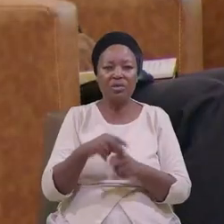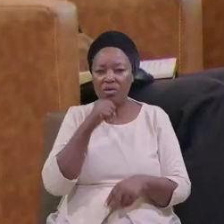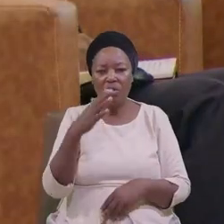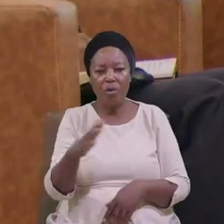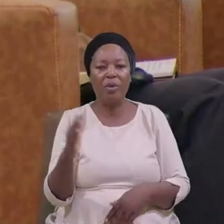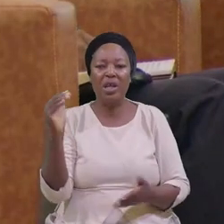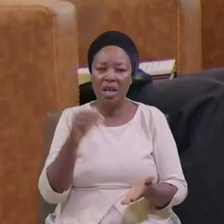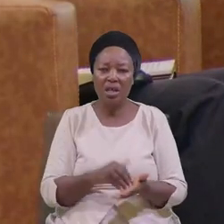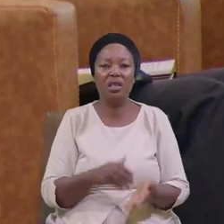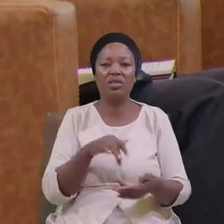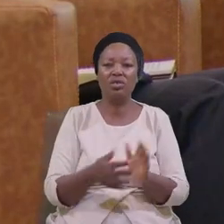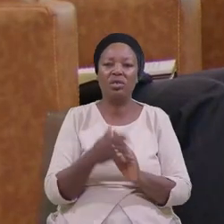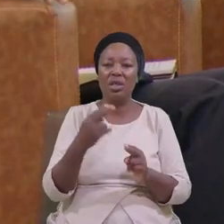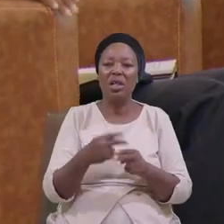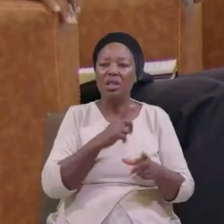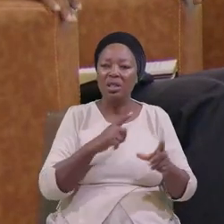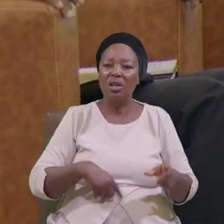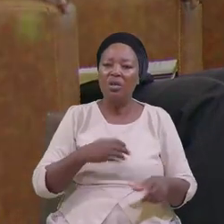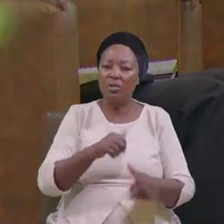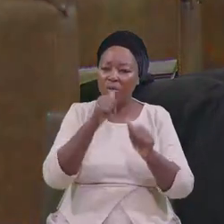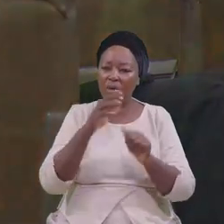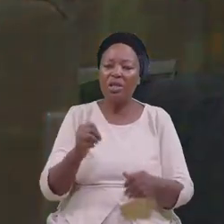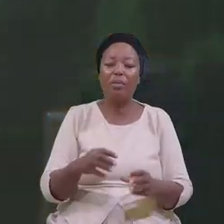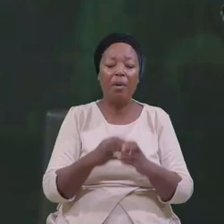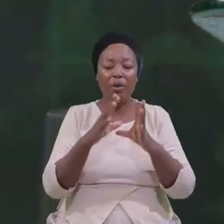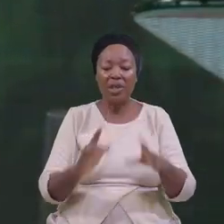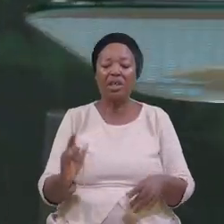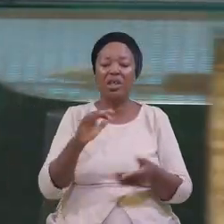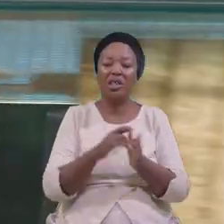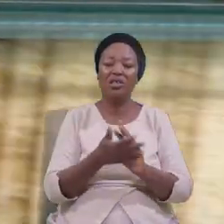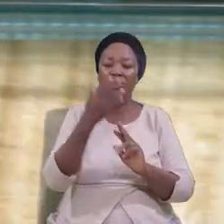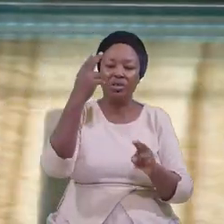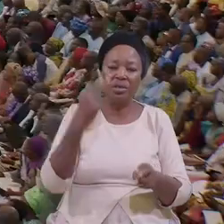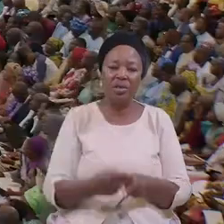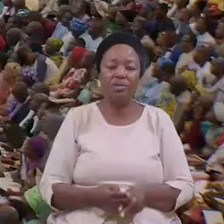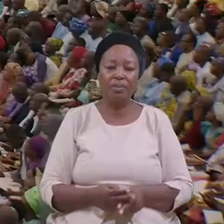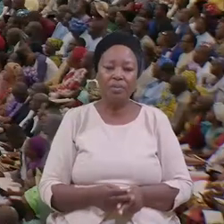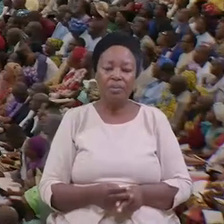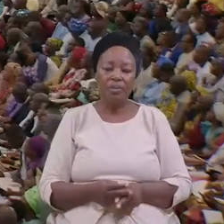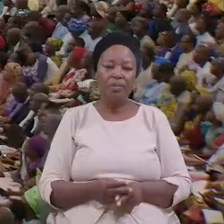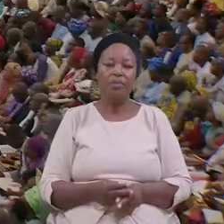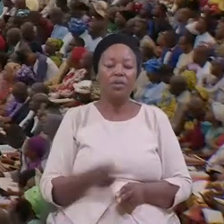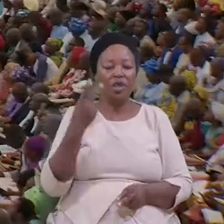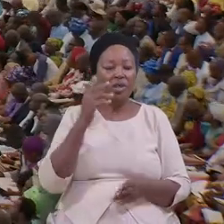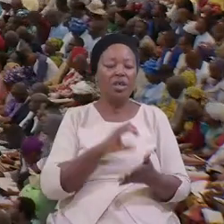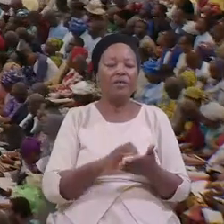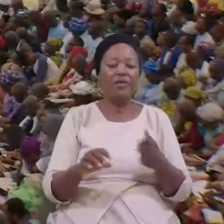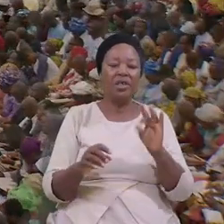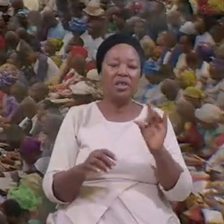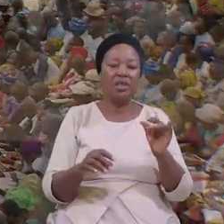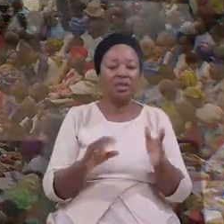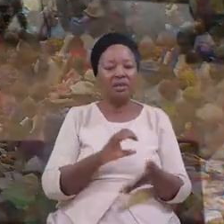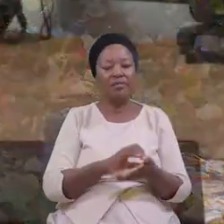And the Lord will bless them abundantly in Jesus' name. Look at verse 18.